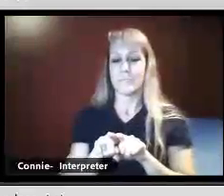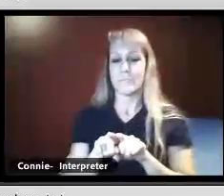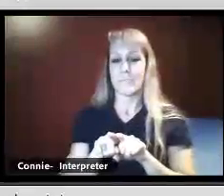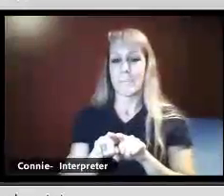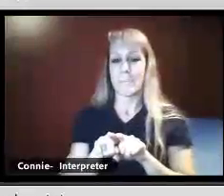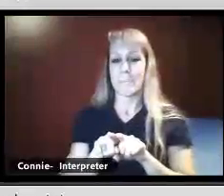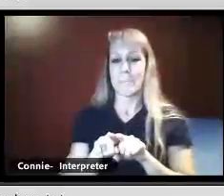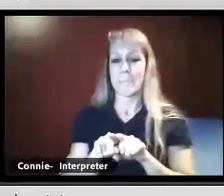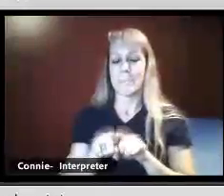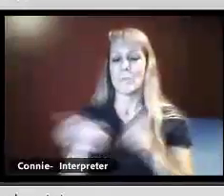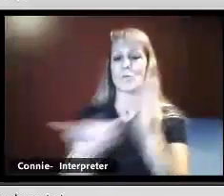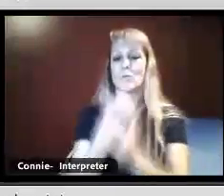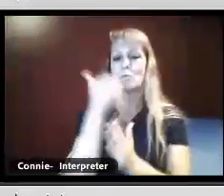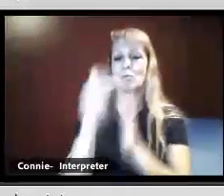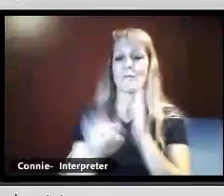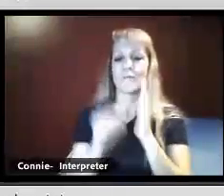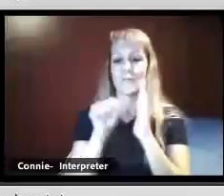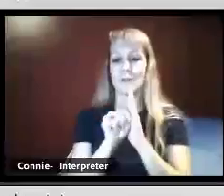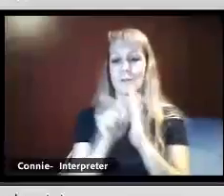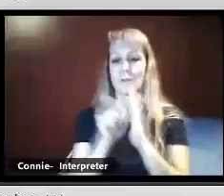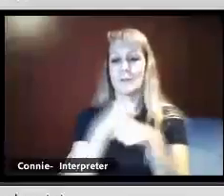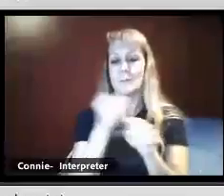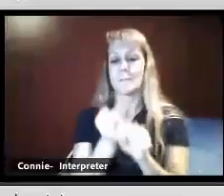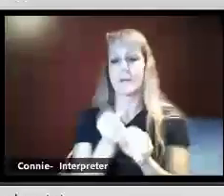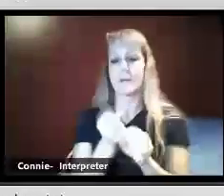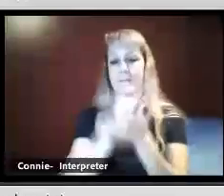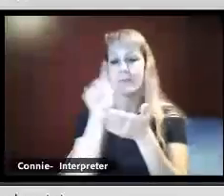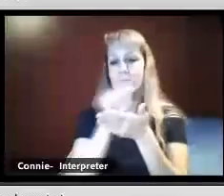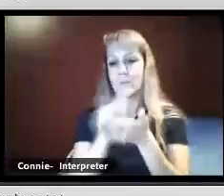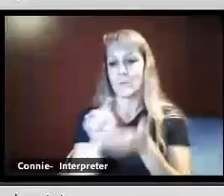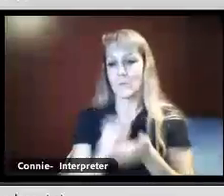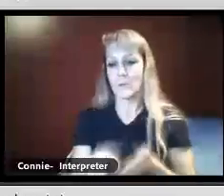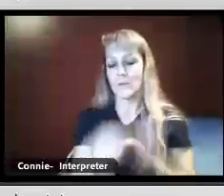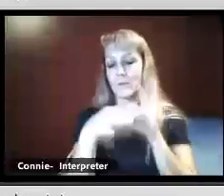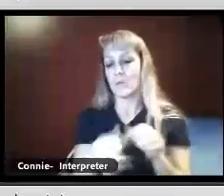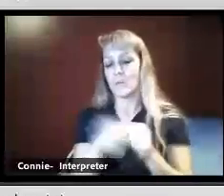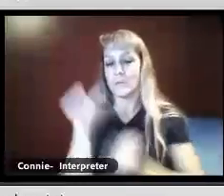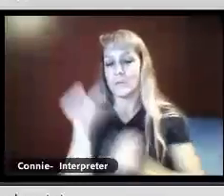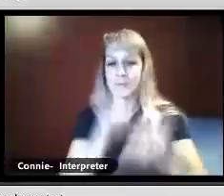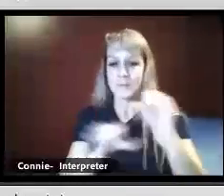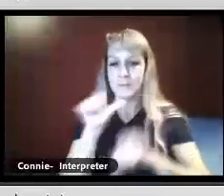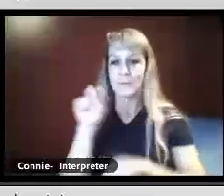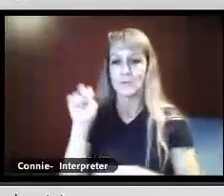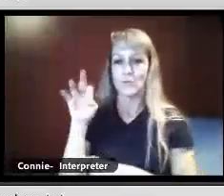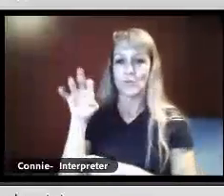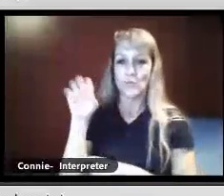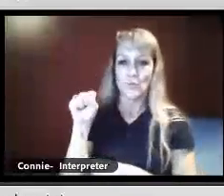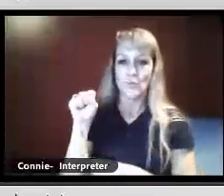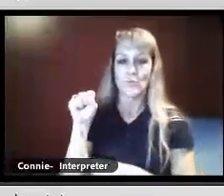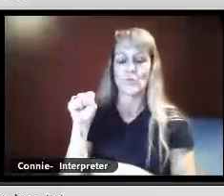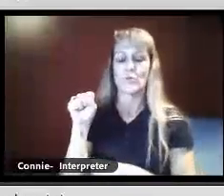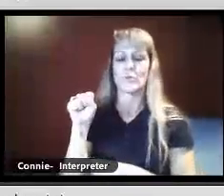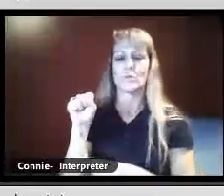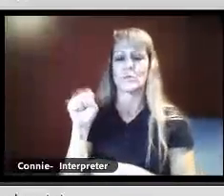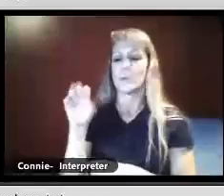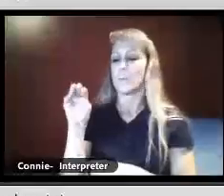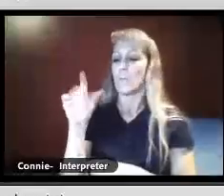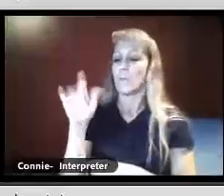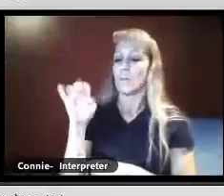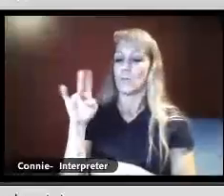there are new videos that are produced almost every week related to science news, particular molecules and